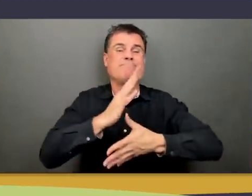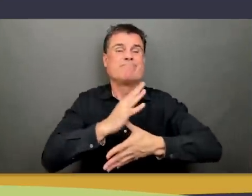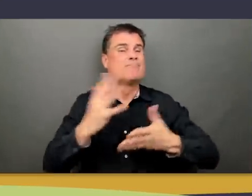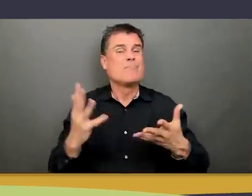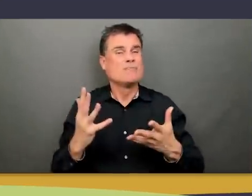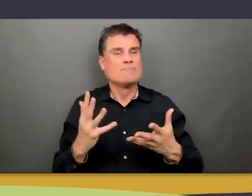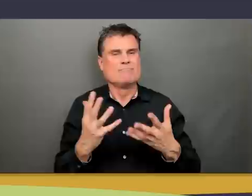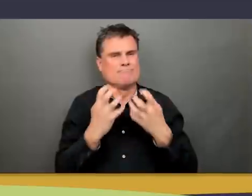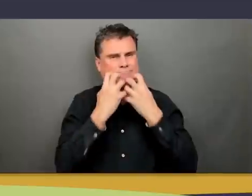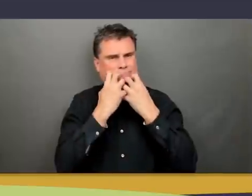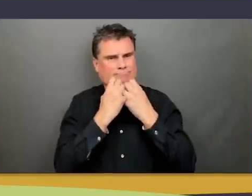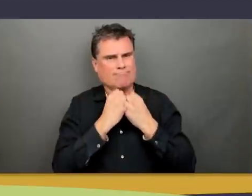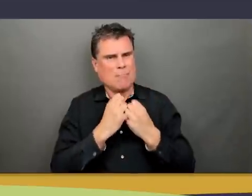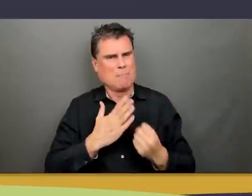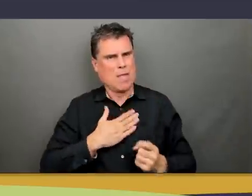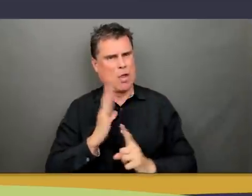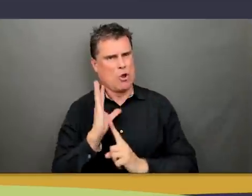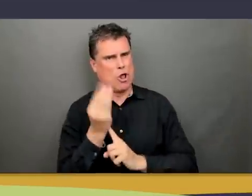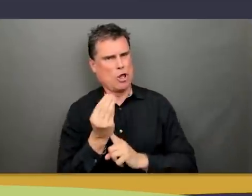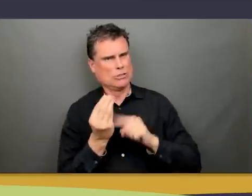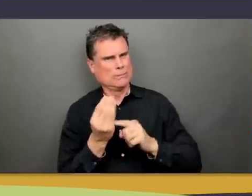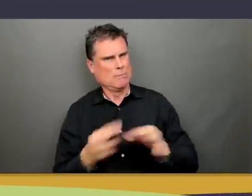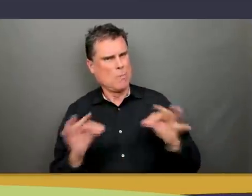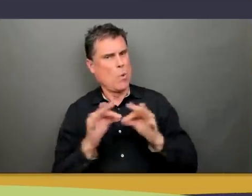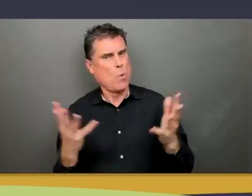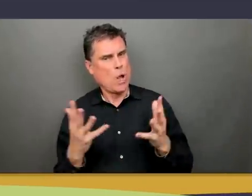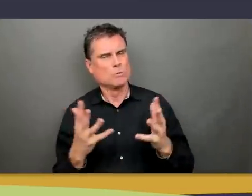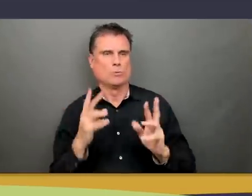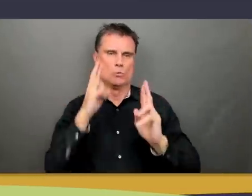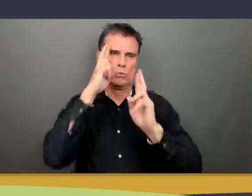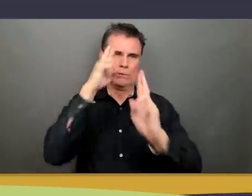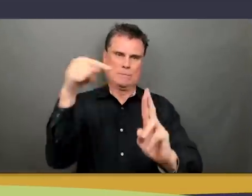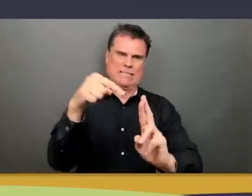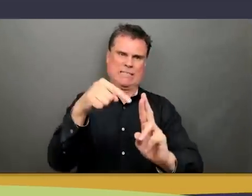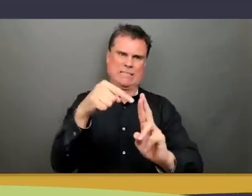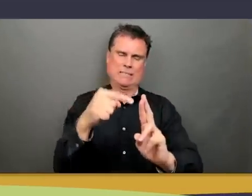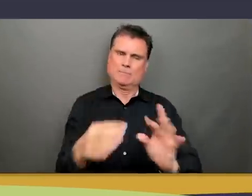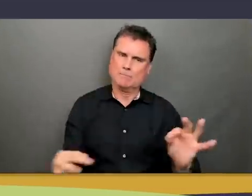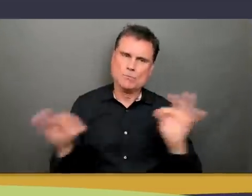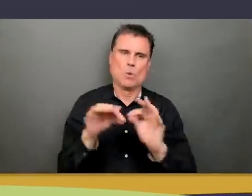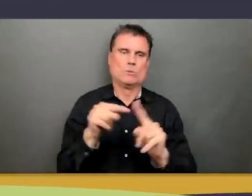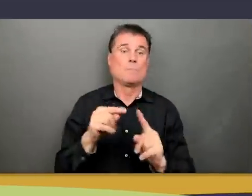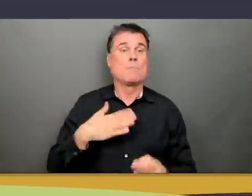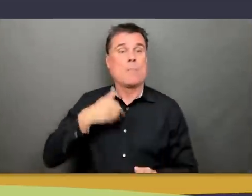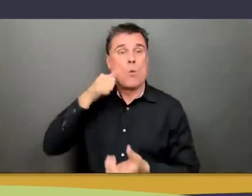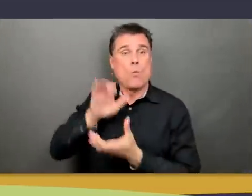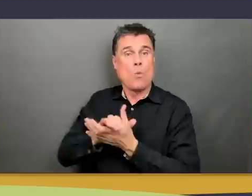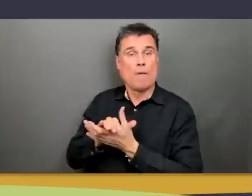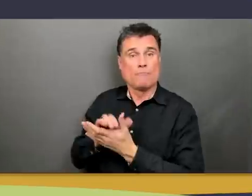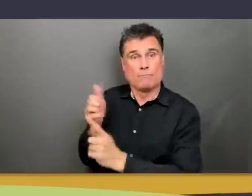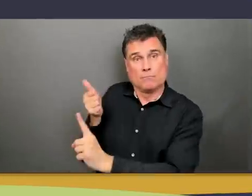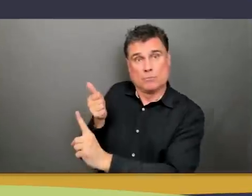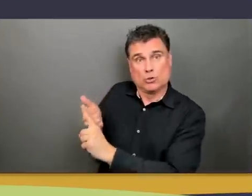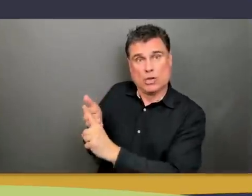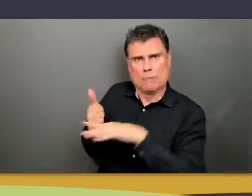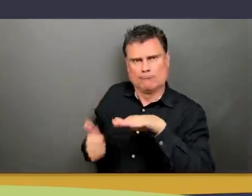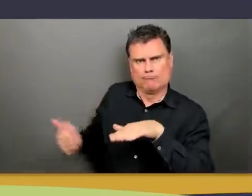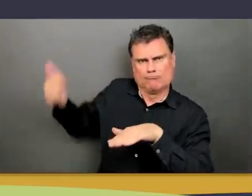My wife, Stakwazan, is a chief, but as a mother, I always said to my 8